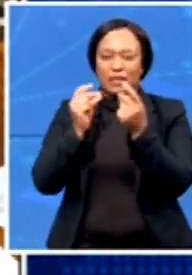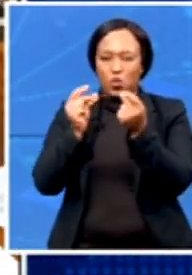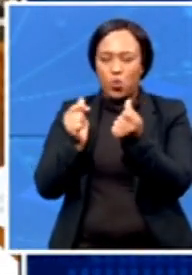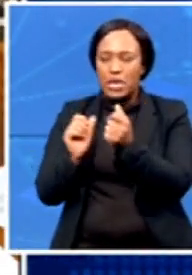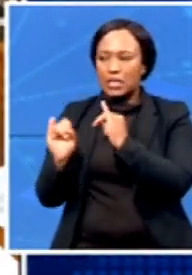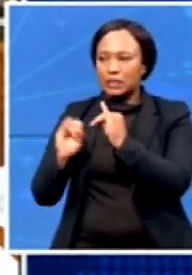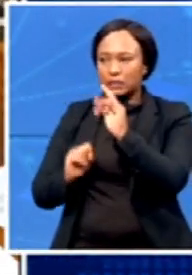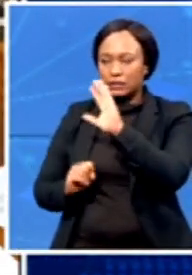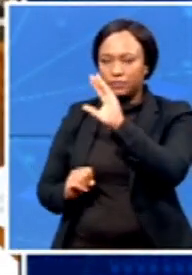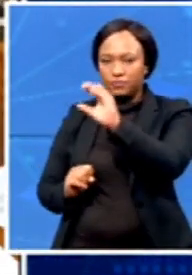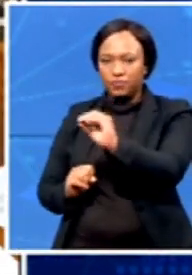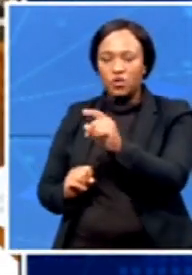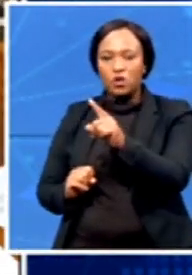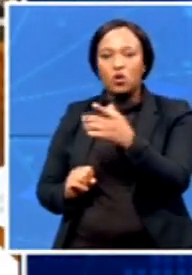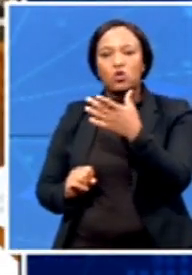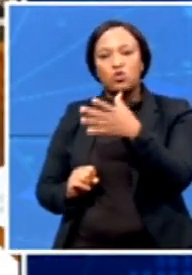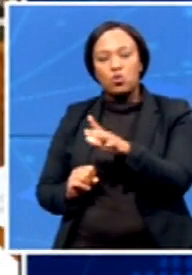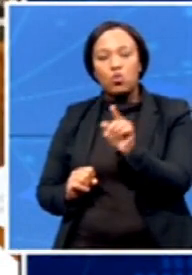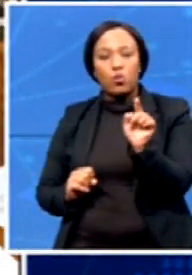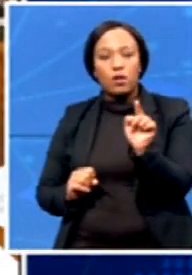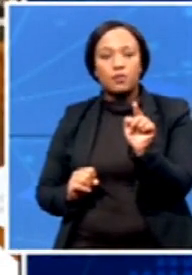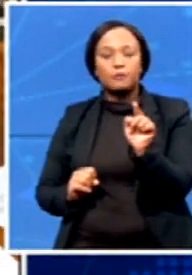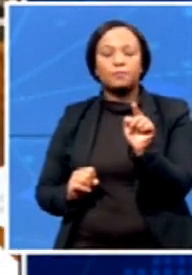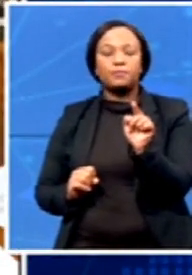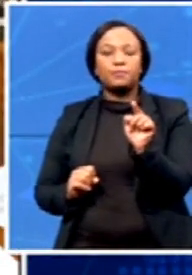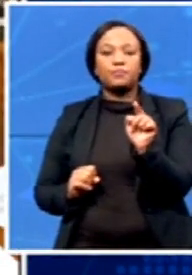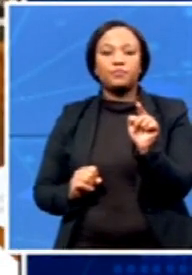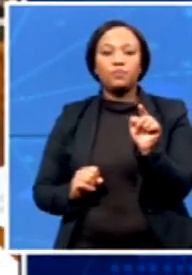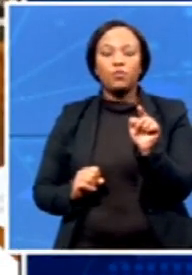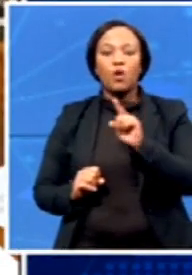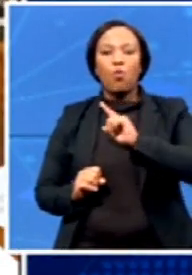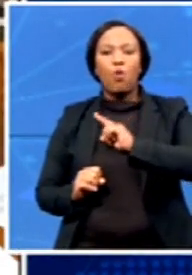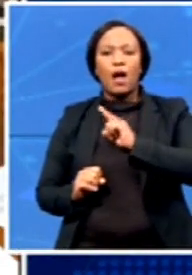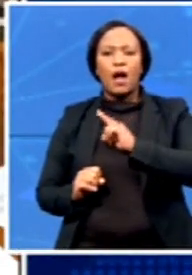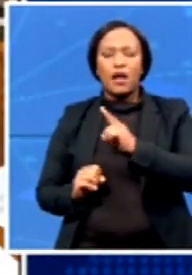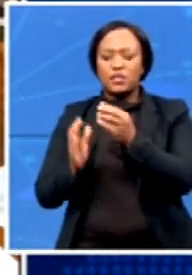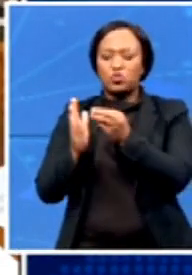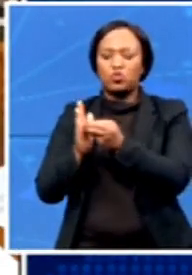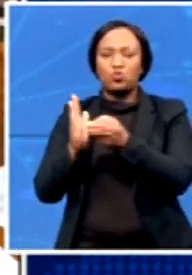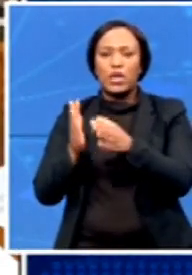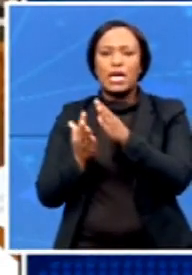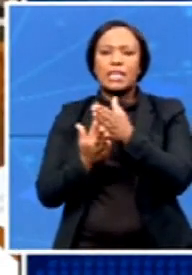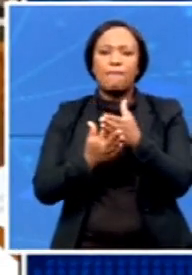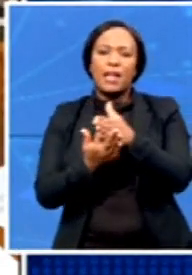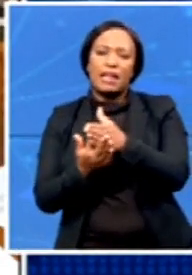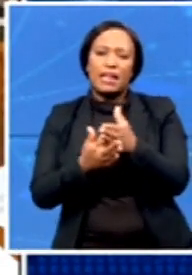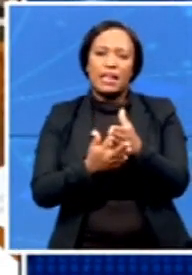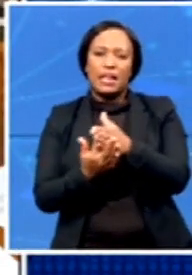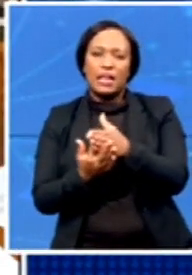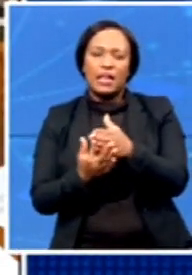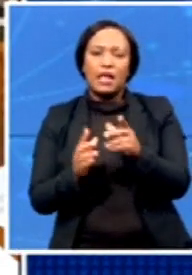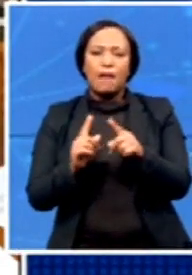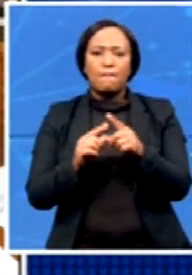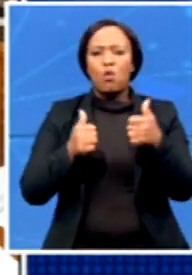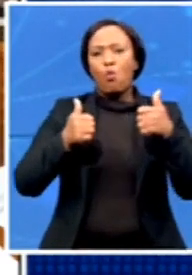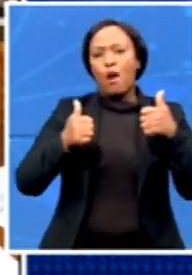issue of the missing middle, those students who are considered to be well off but aren't really? Just a quick one on this